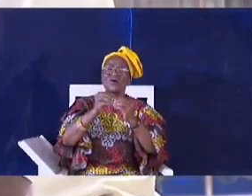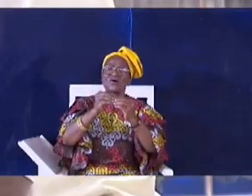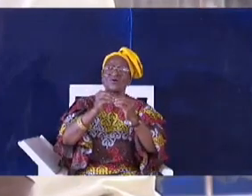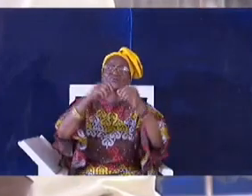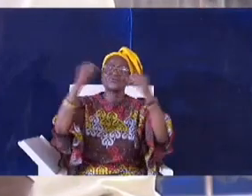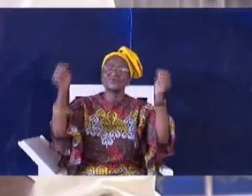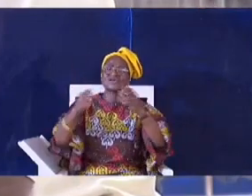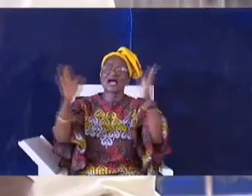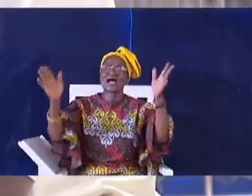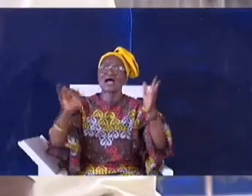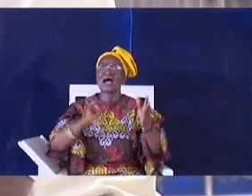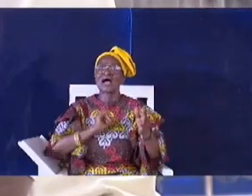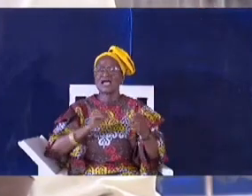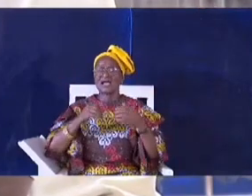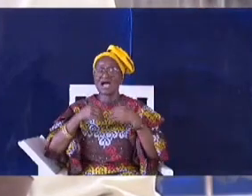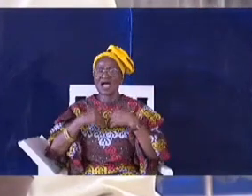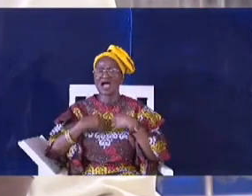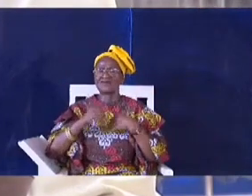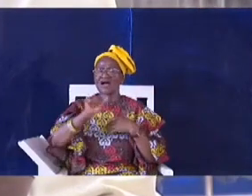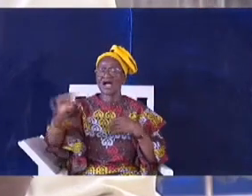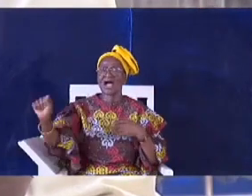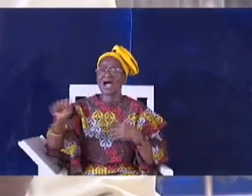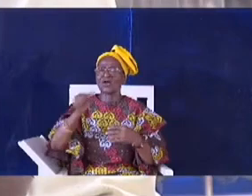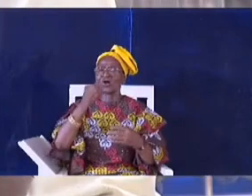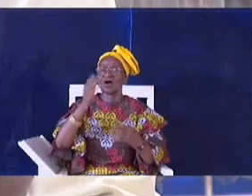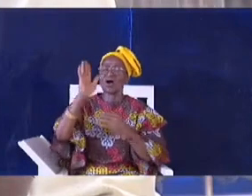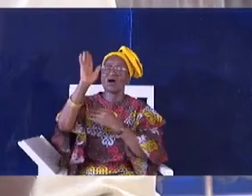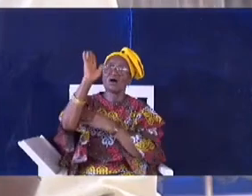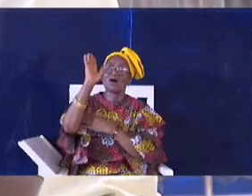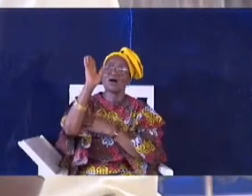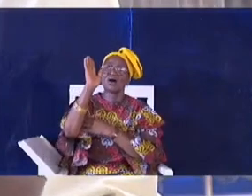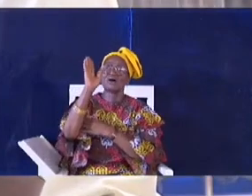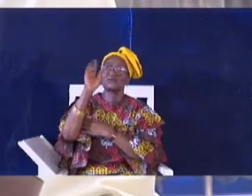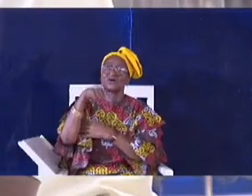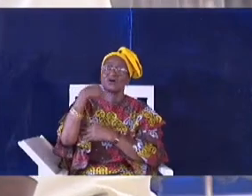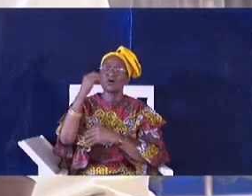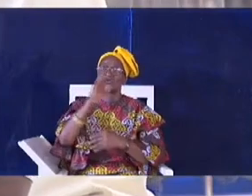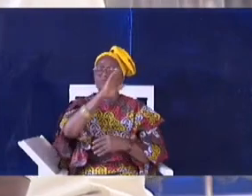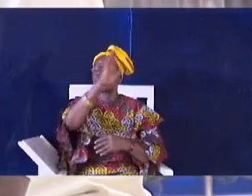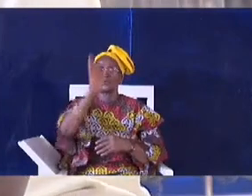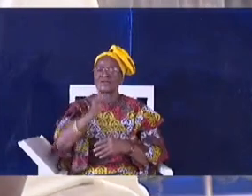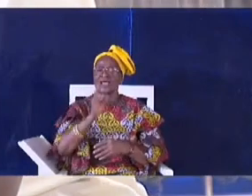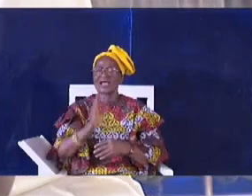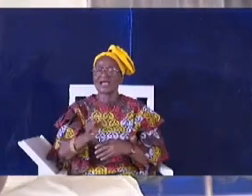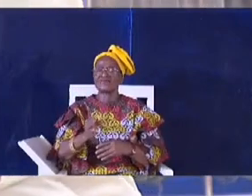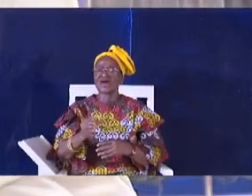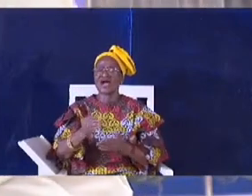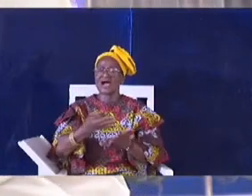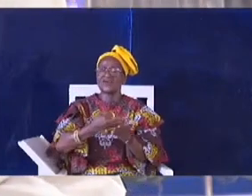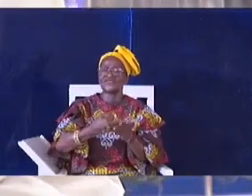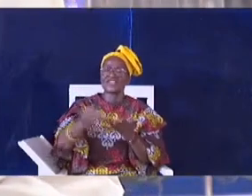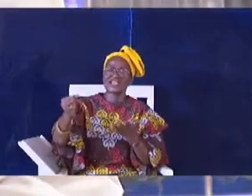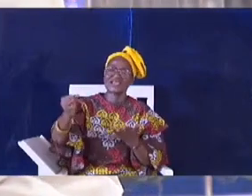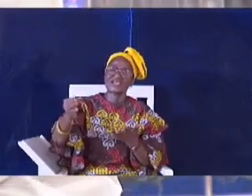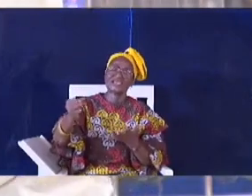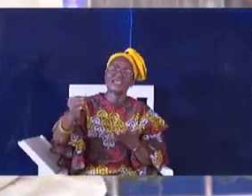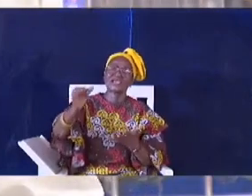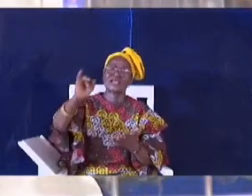forevermore. Hallelujah. I have a God who never